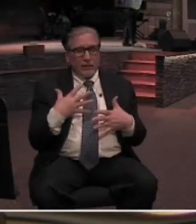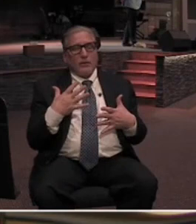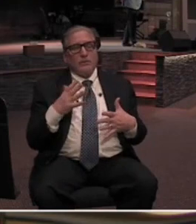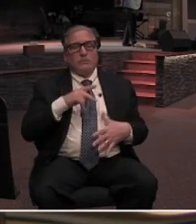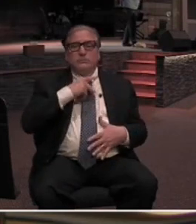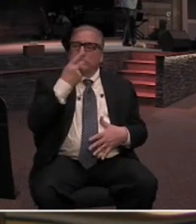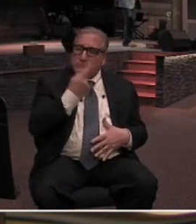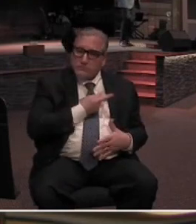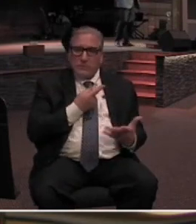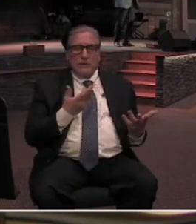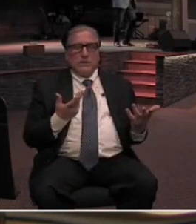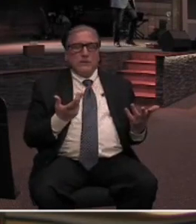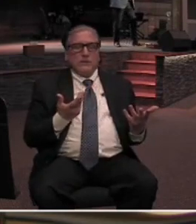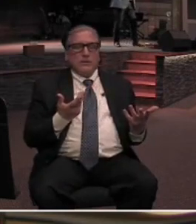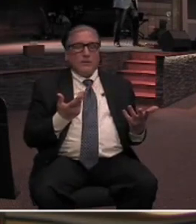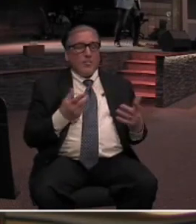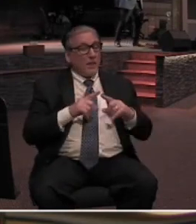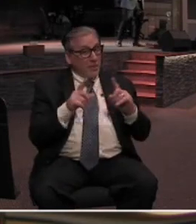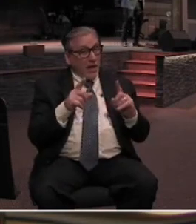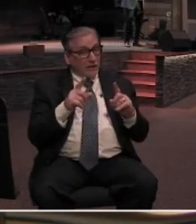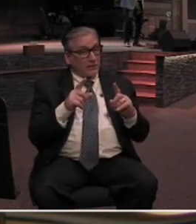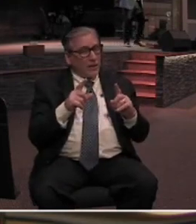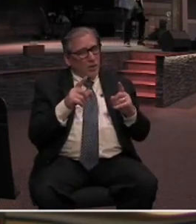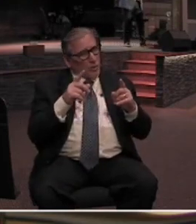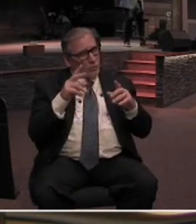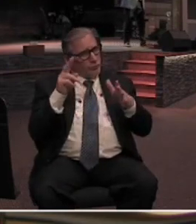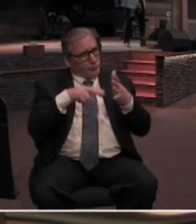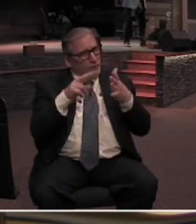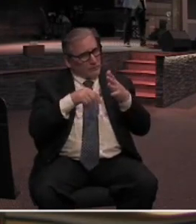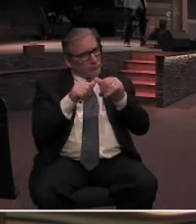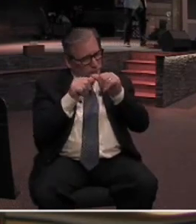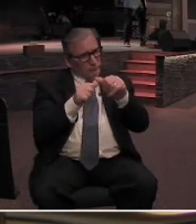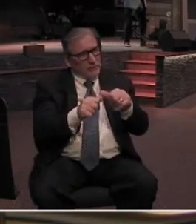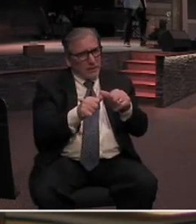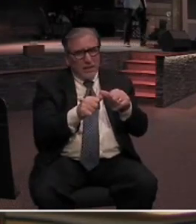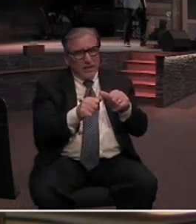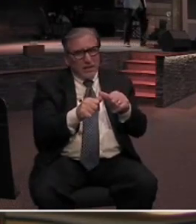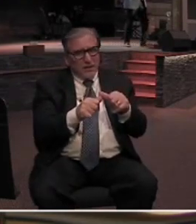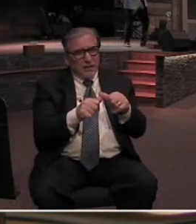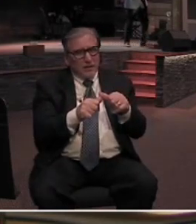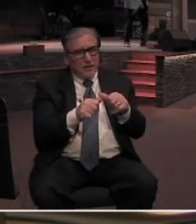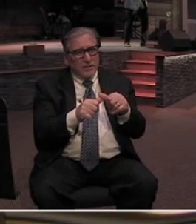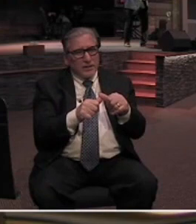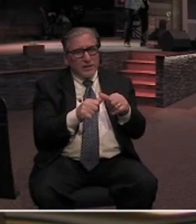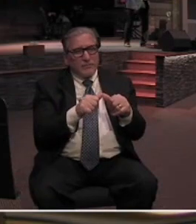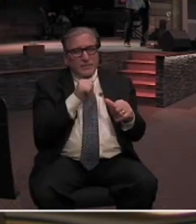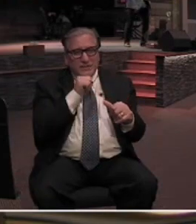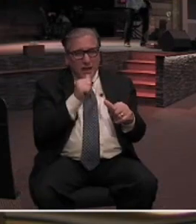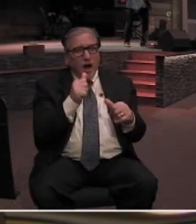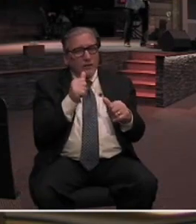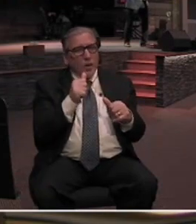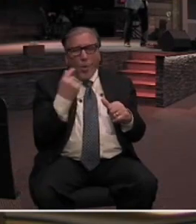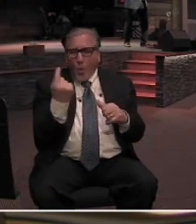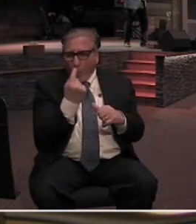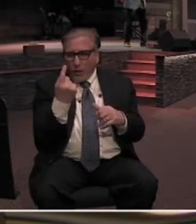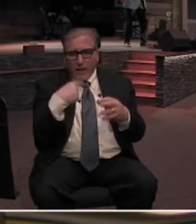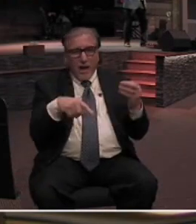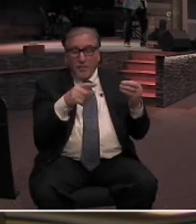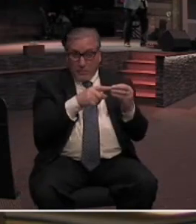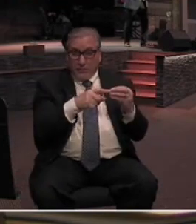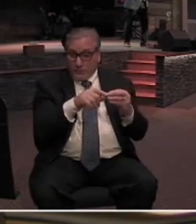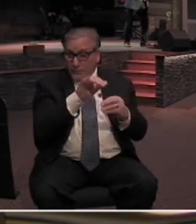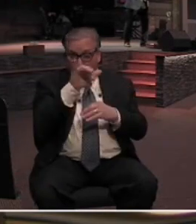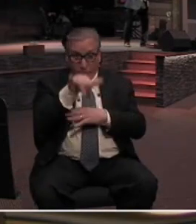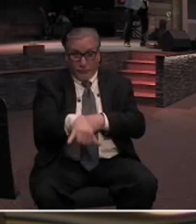was. But we need to read on. He wasn't greatly distressed just over the scene. It was